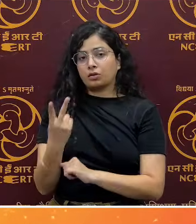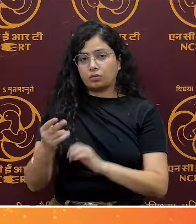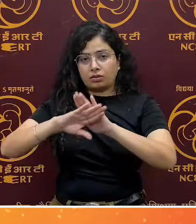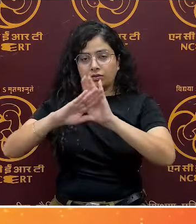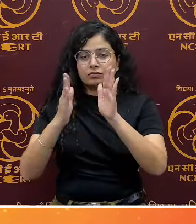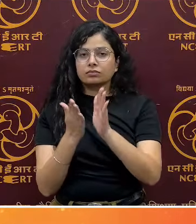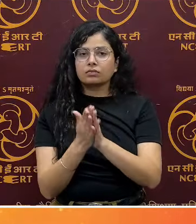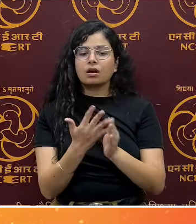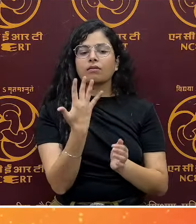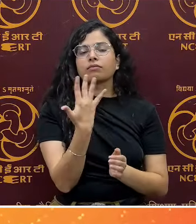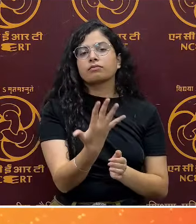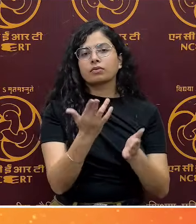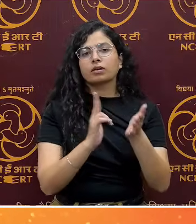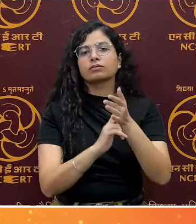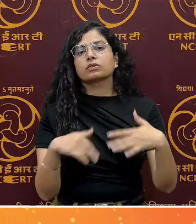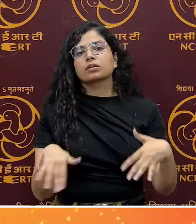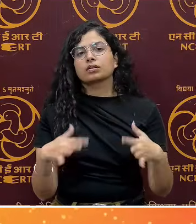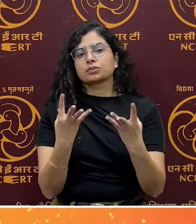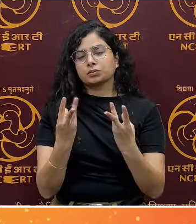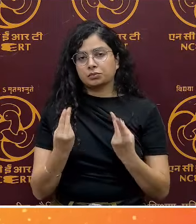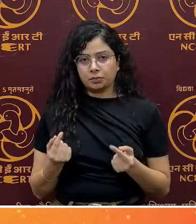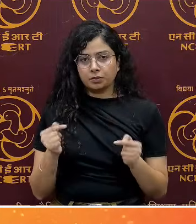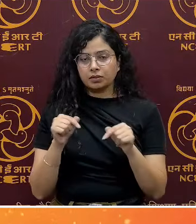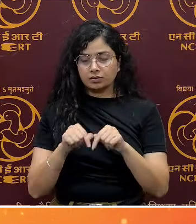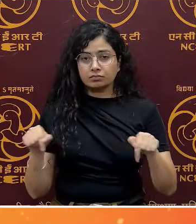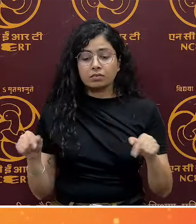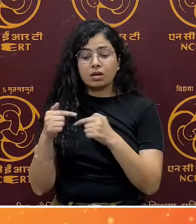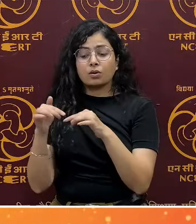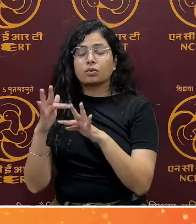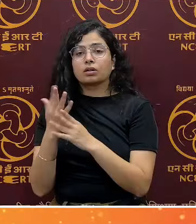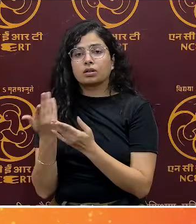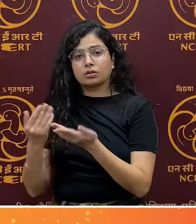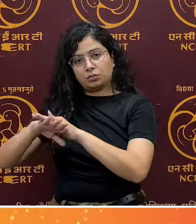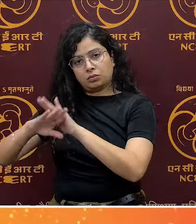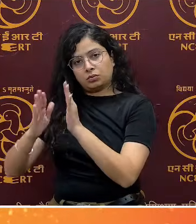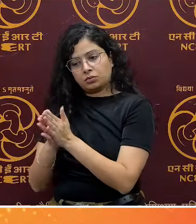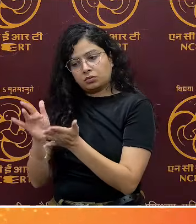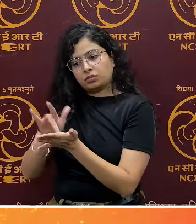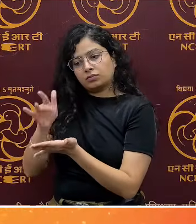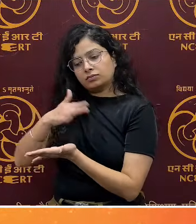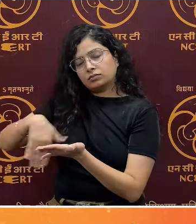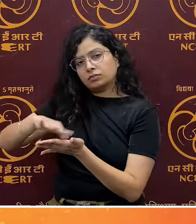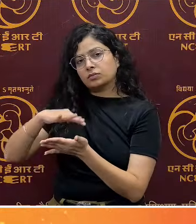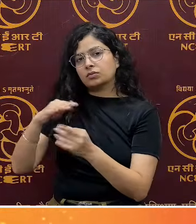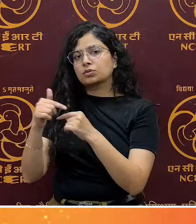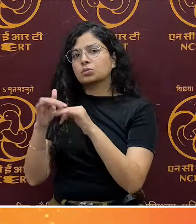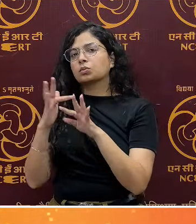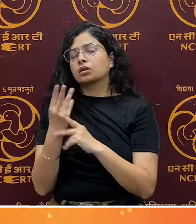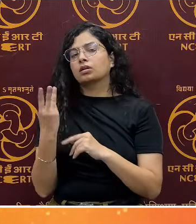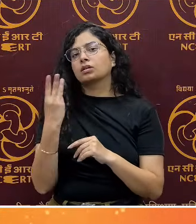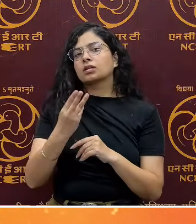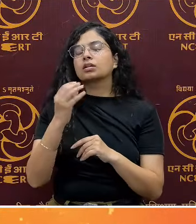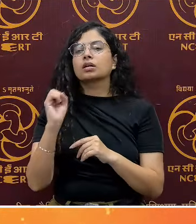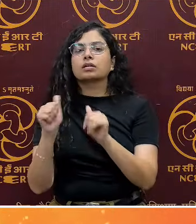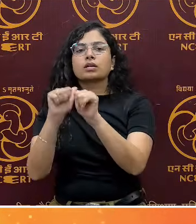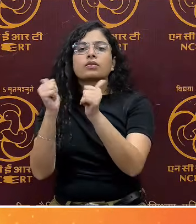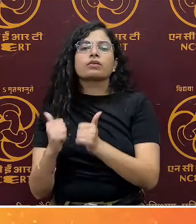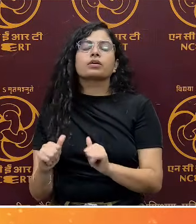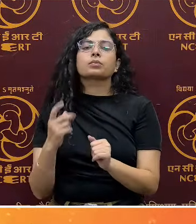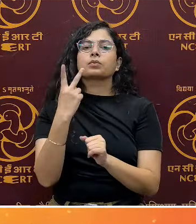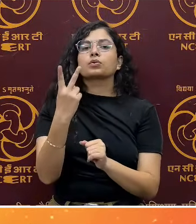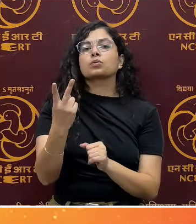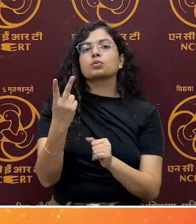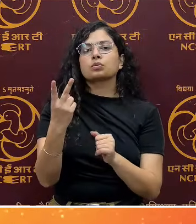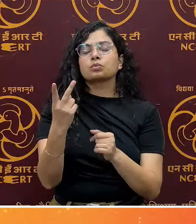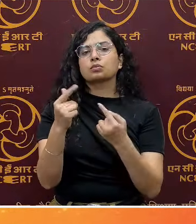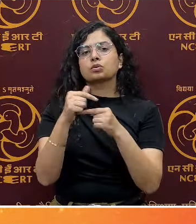5 natural numbers. So this will be equal to total area is 30, and this divided by 2, that means 15 will be